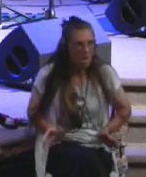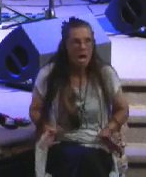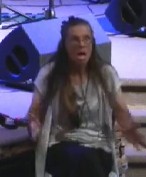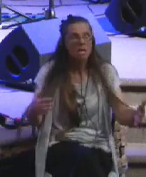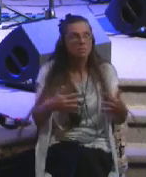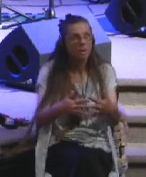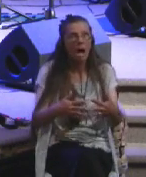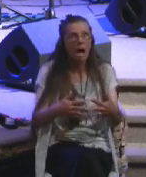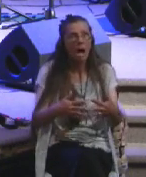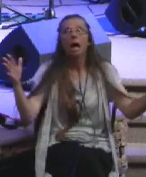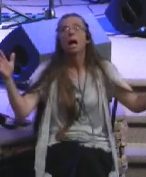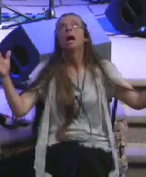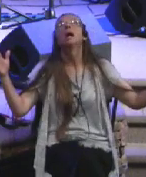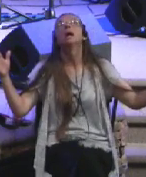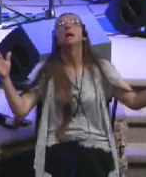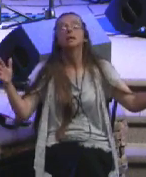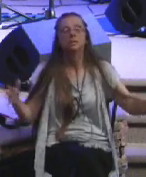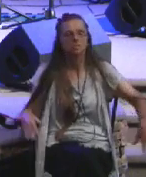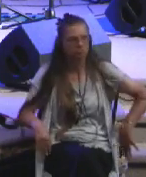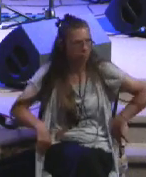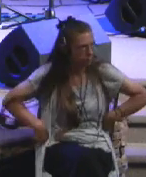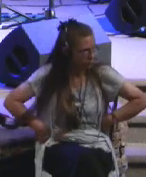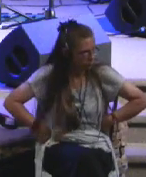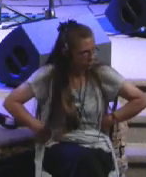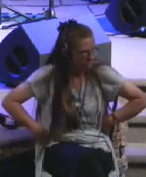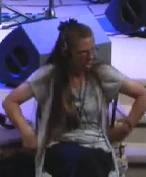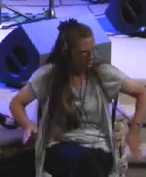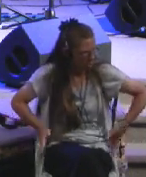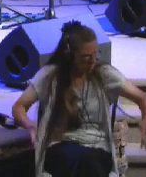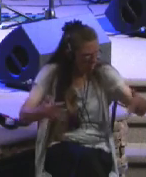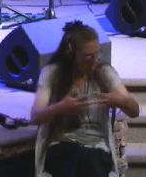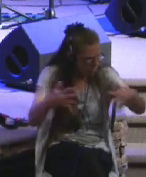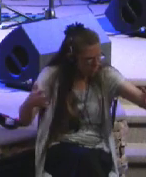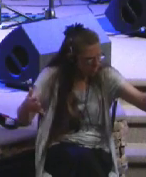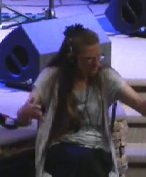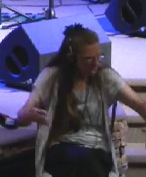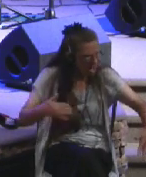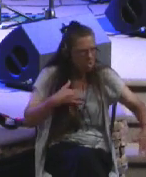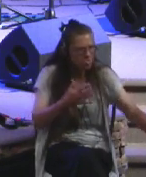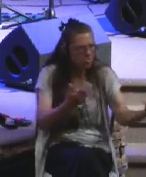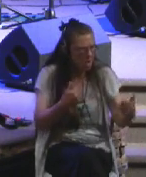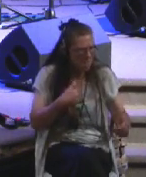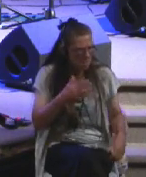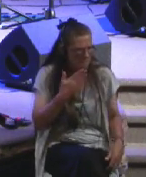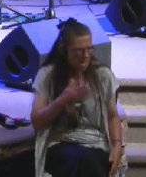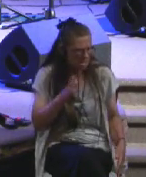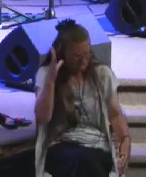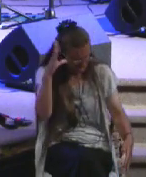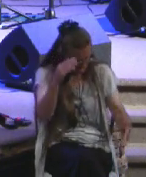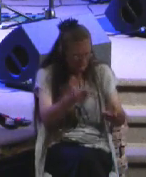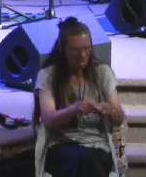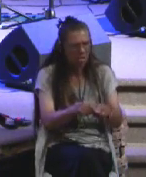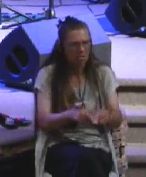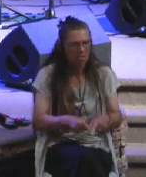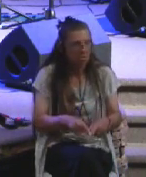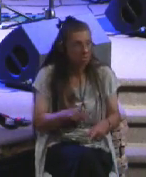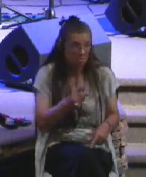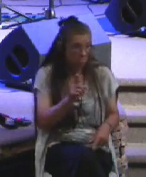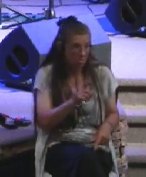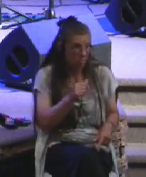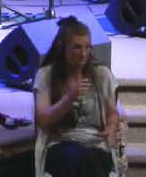Oh, that brazen hussy. She done got pregnant, and she wasn't waiting on my son. Well, you never were going to give her your son in the first